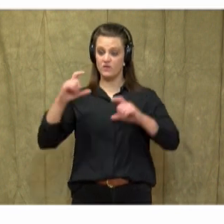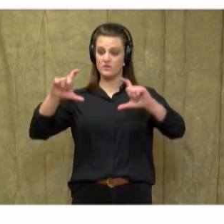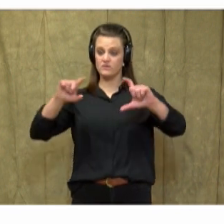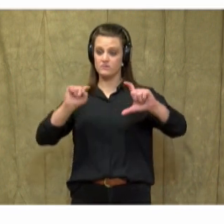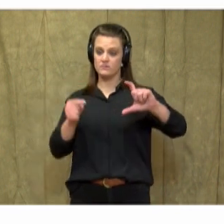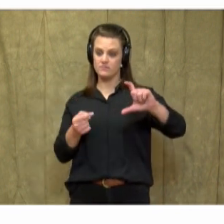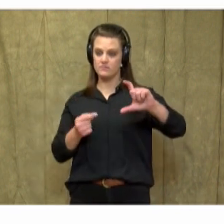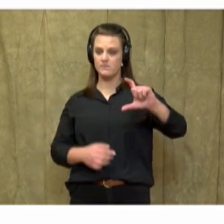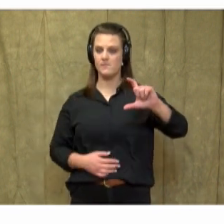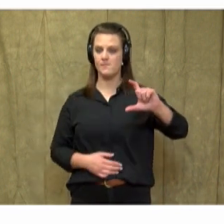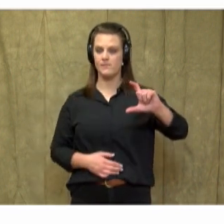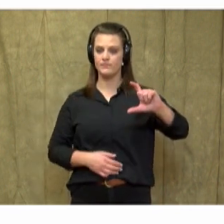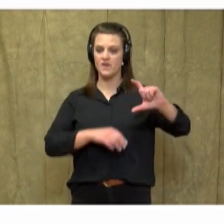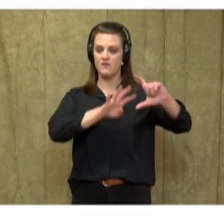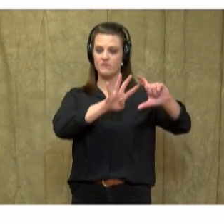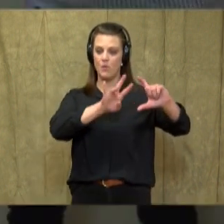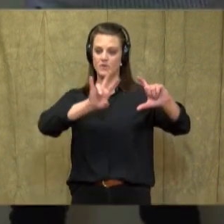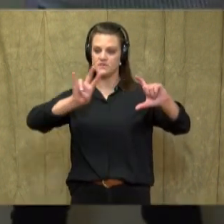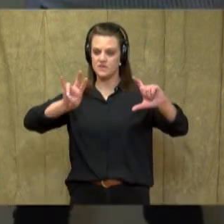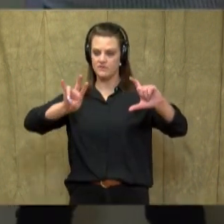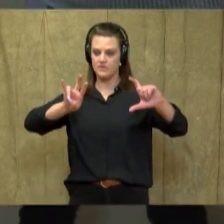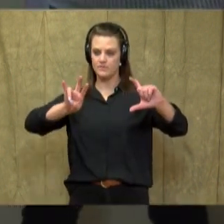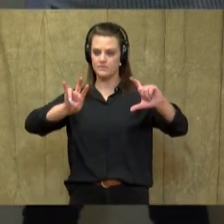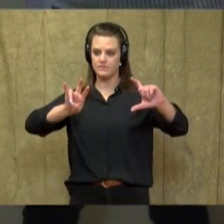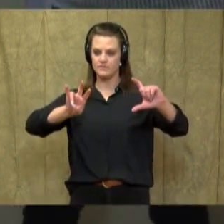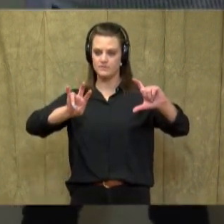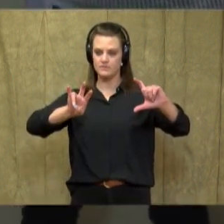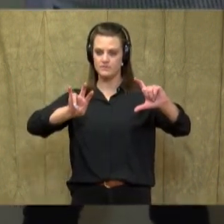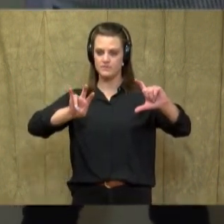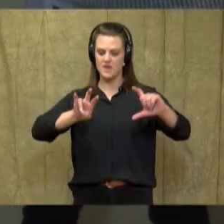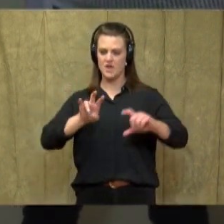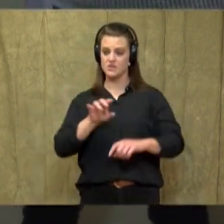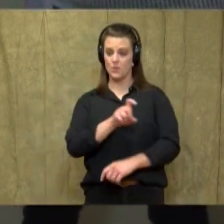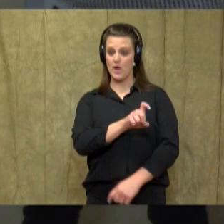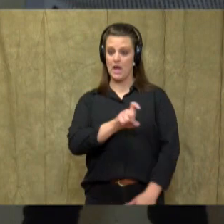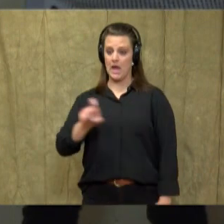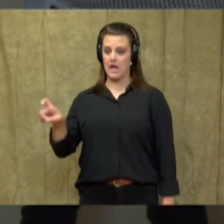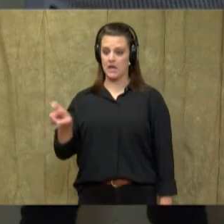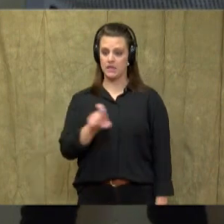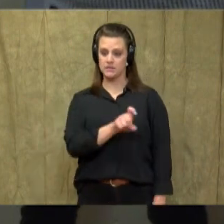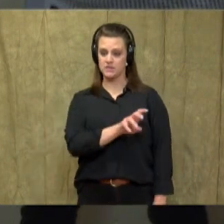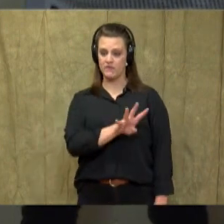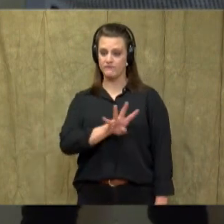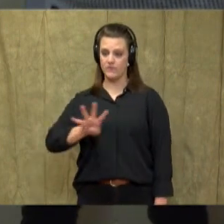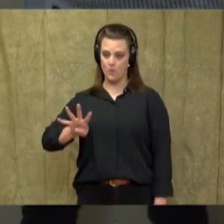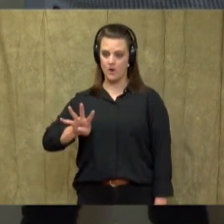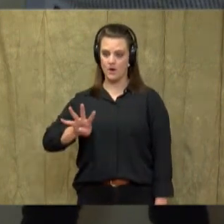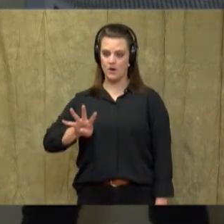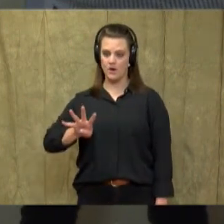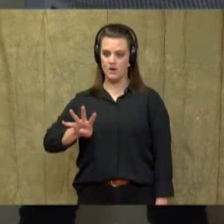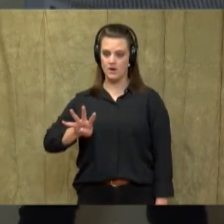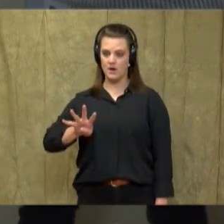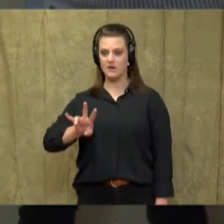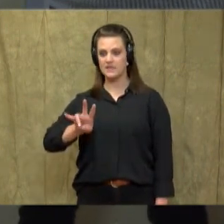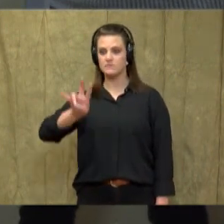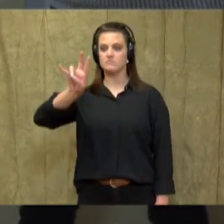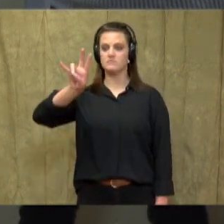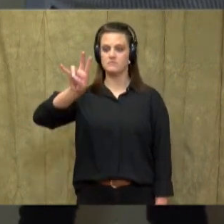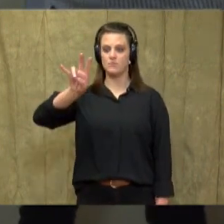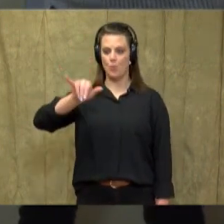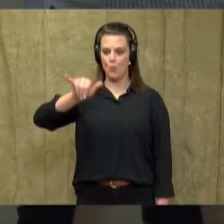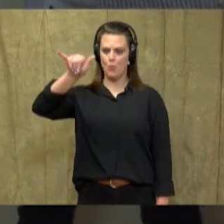there. Did you put that 4 was the x coordinate and 7 was the y